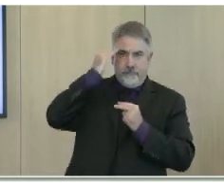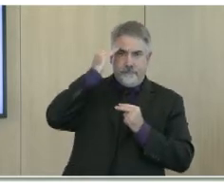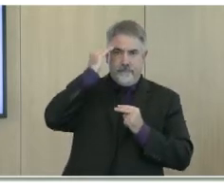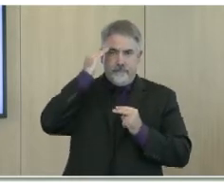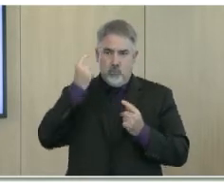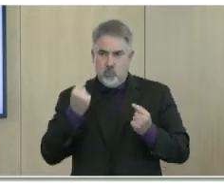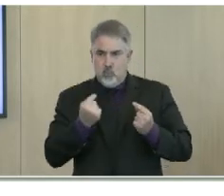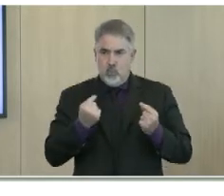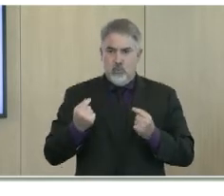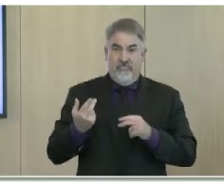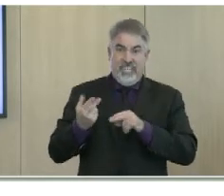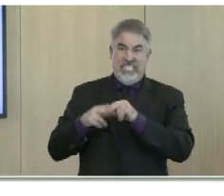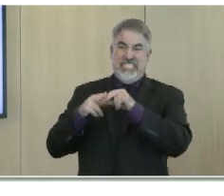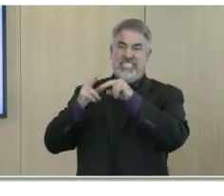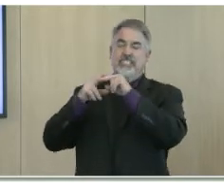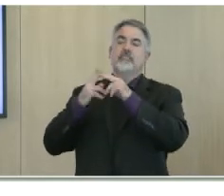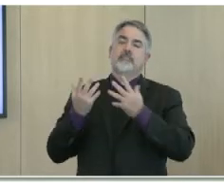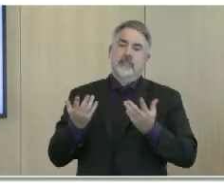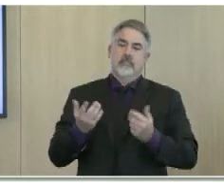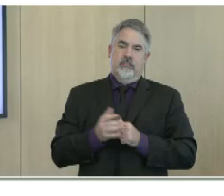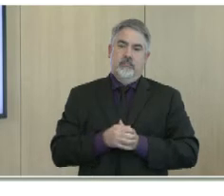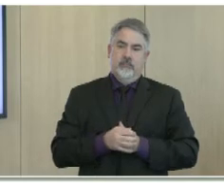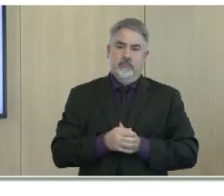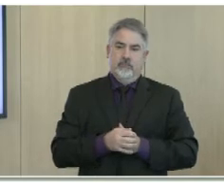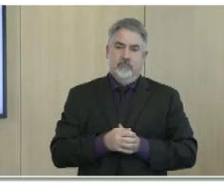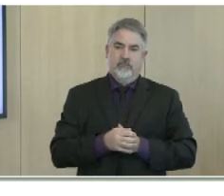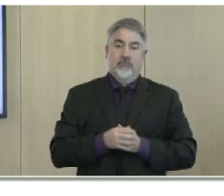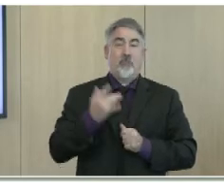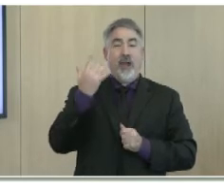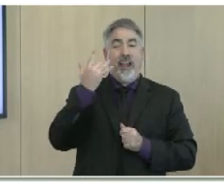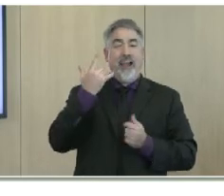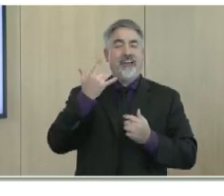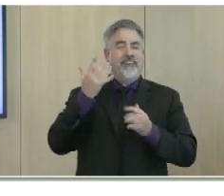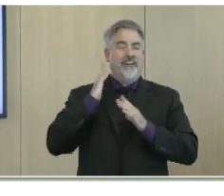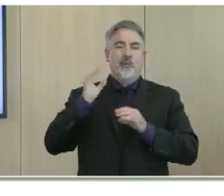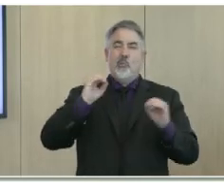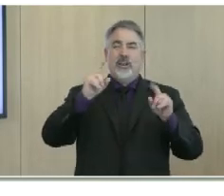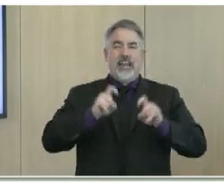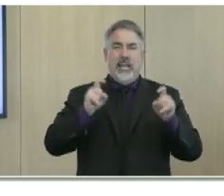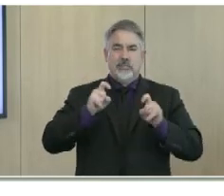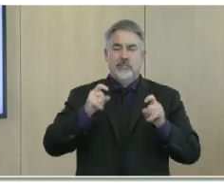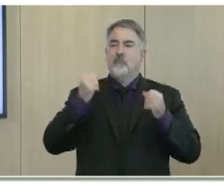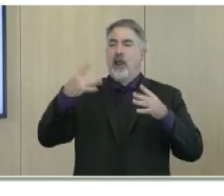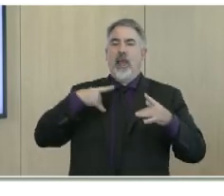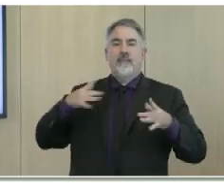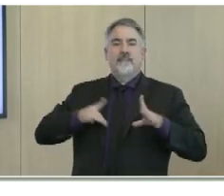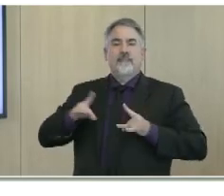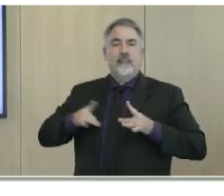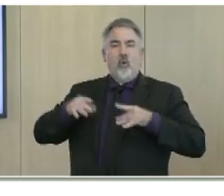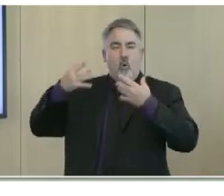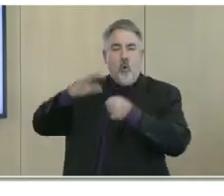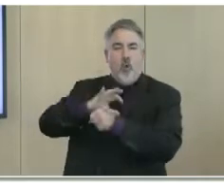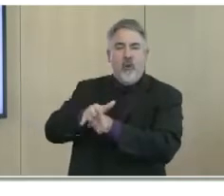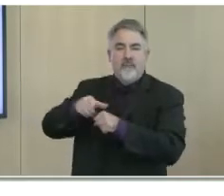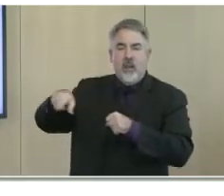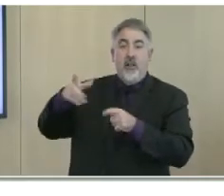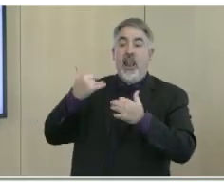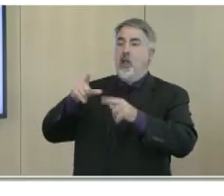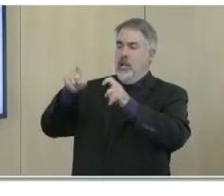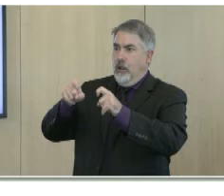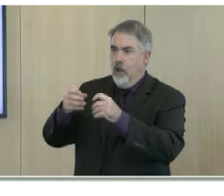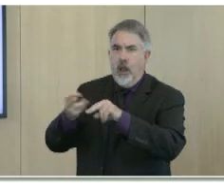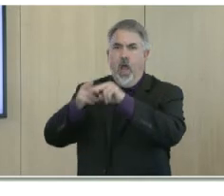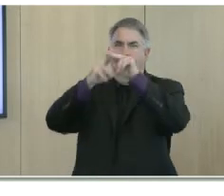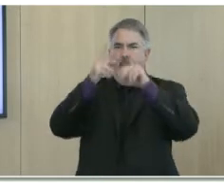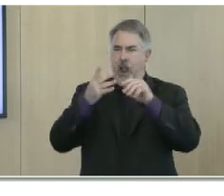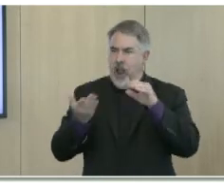of testing available in San Diego County, a trend that we would like to see continued into the future. The next chart here really represents graphically